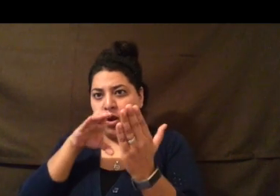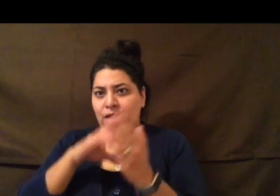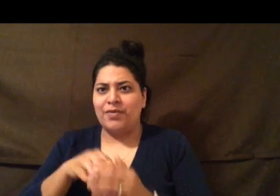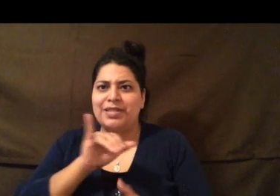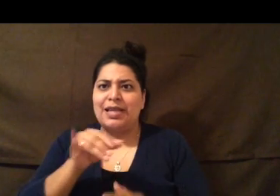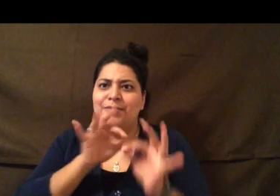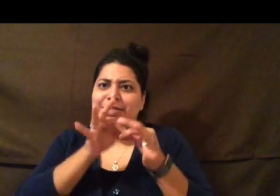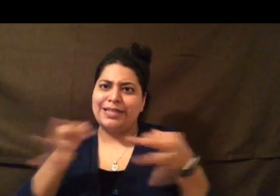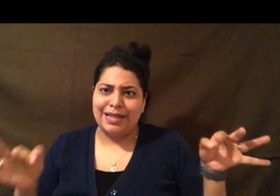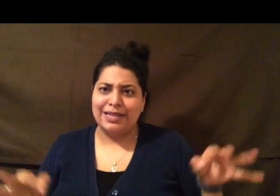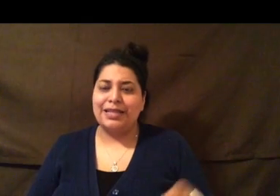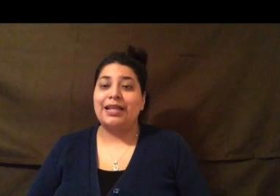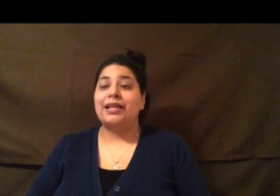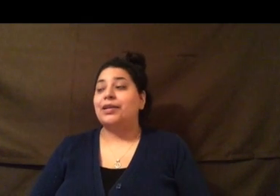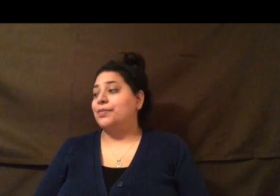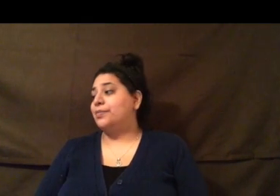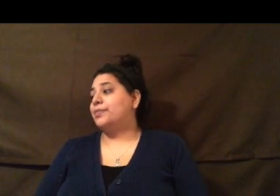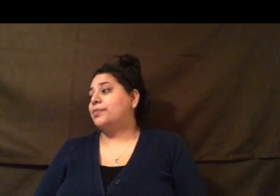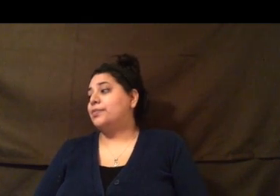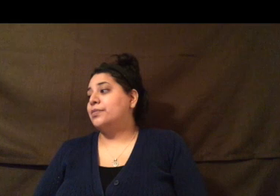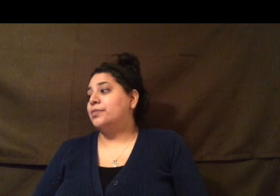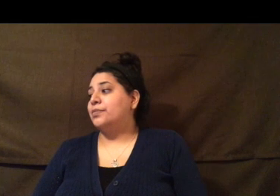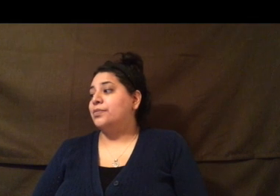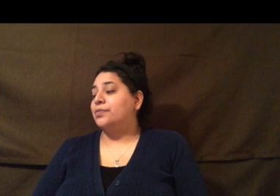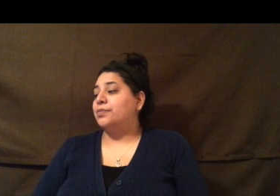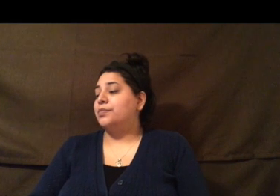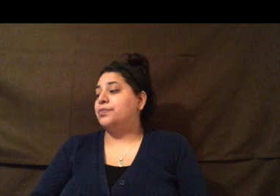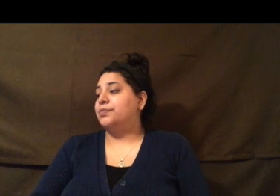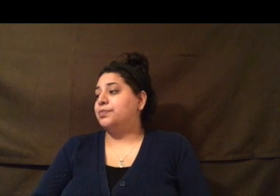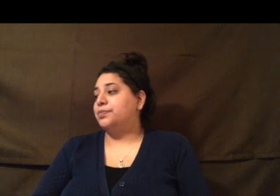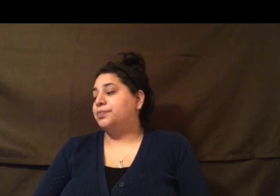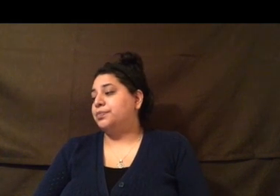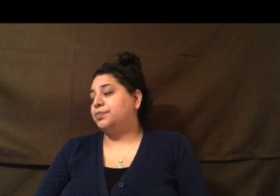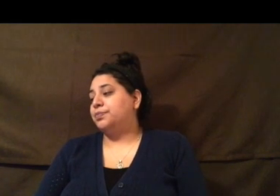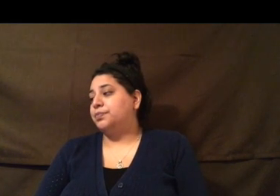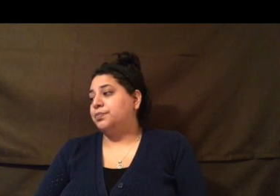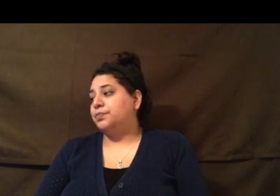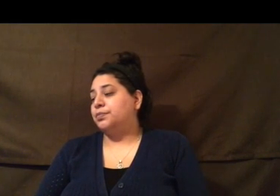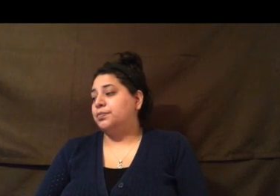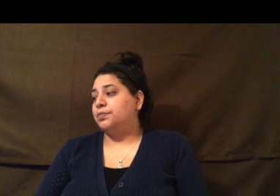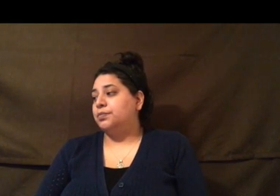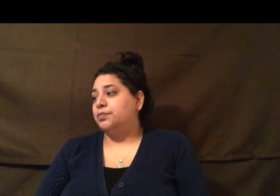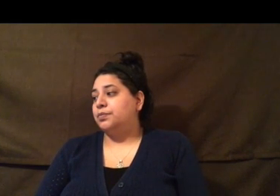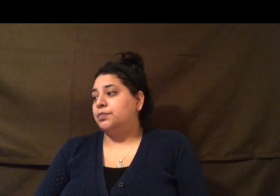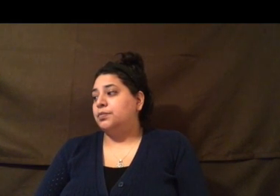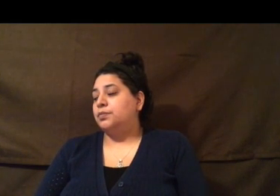same paragraph, same sentence. And there